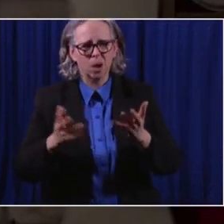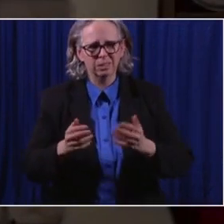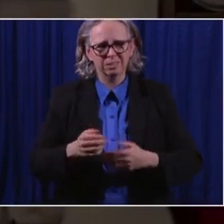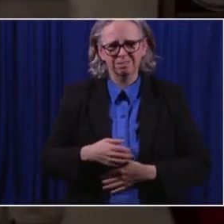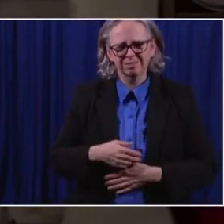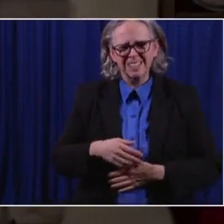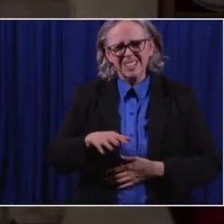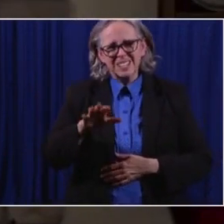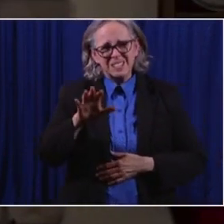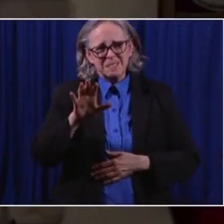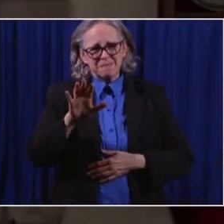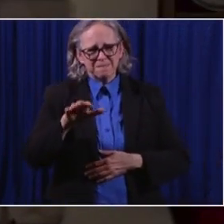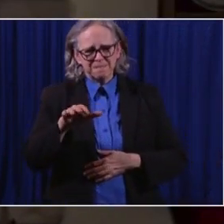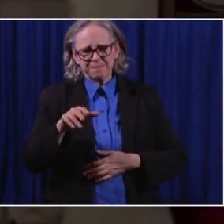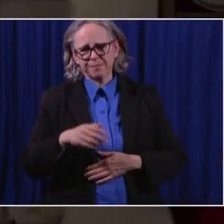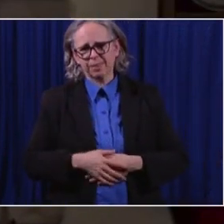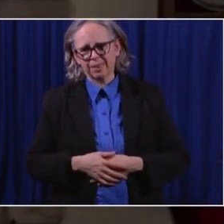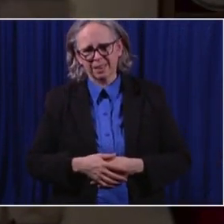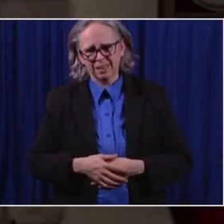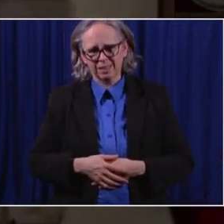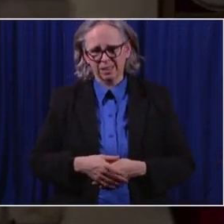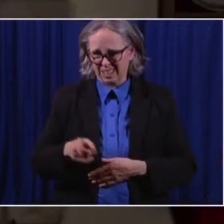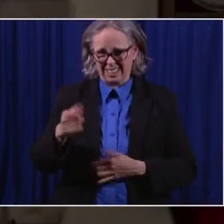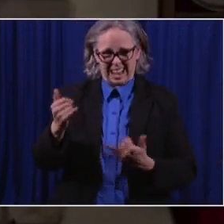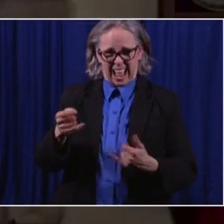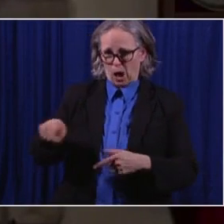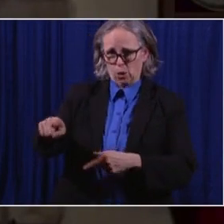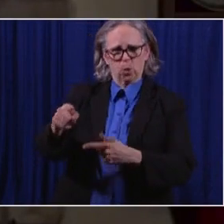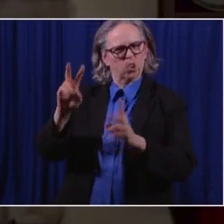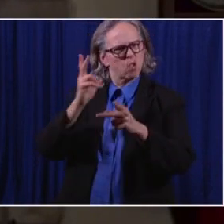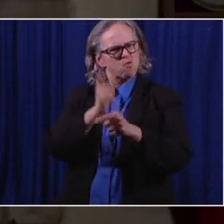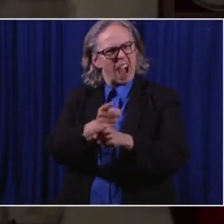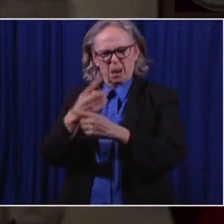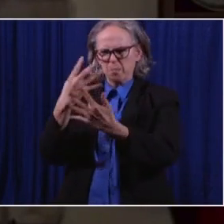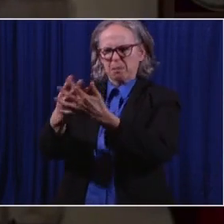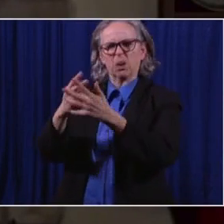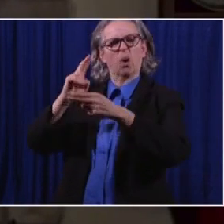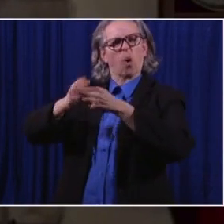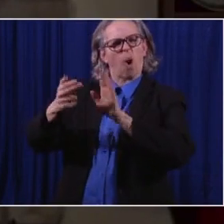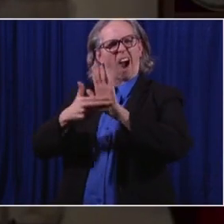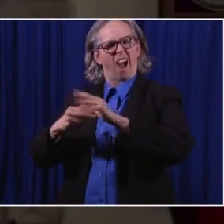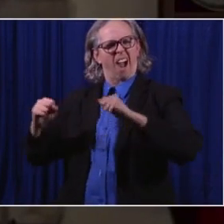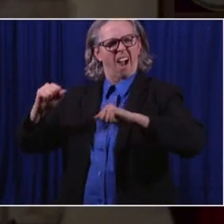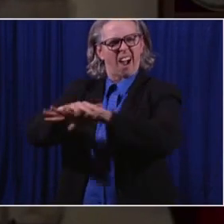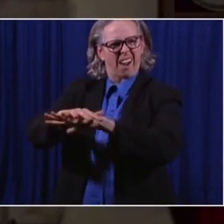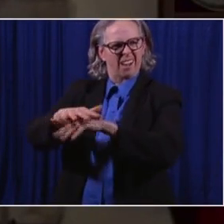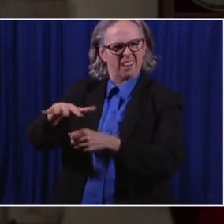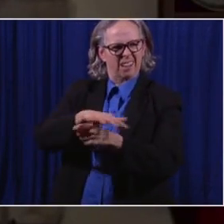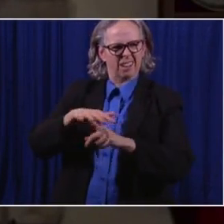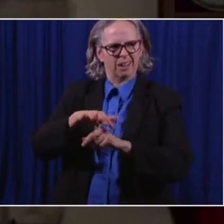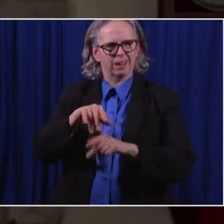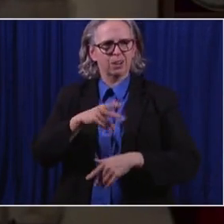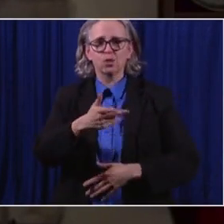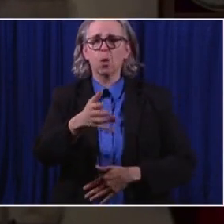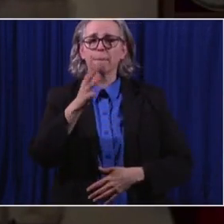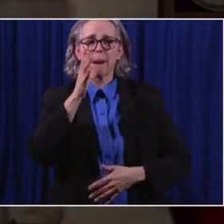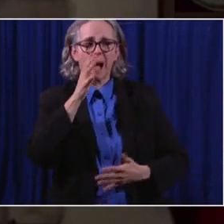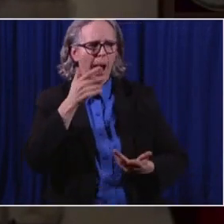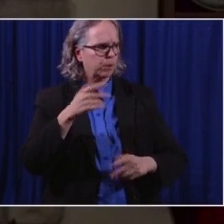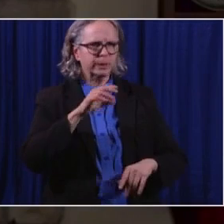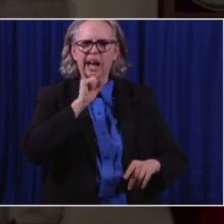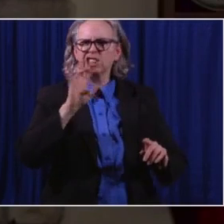80-year-old father, mother, can't get the vaccine because a 28-year-old